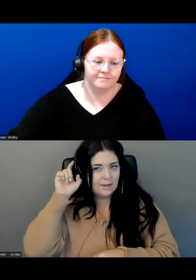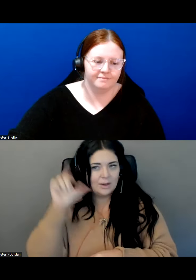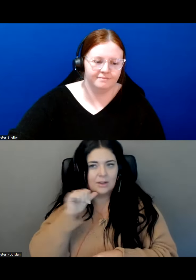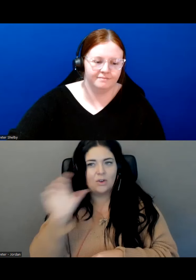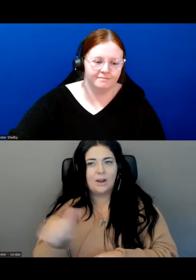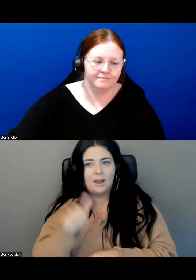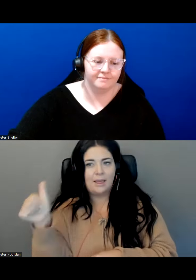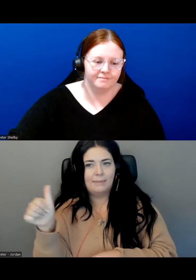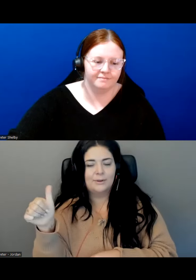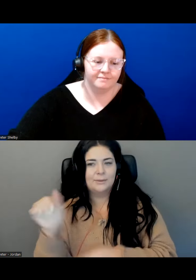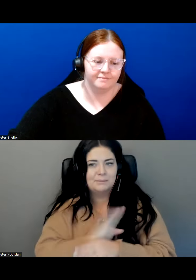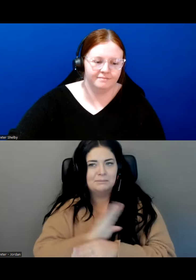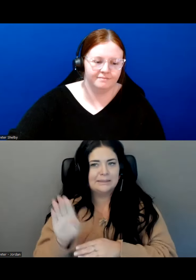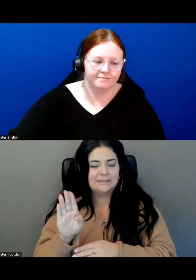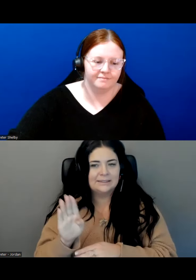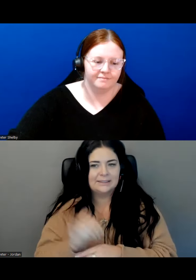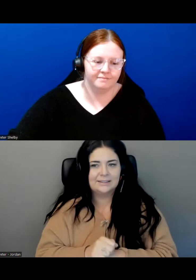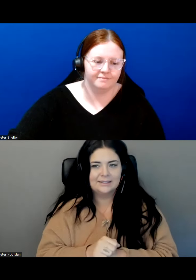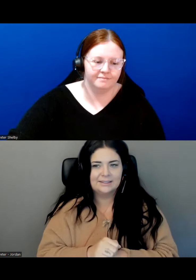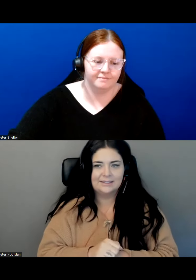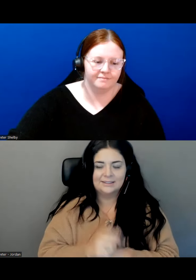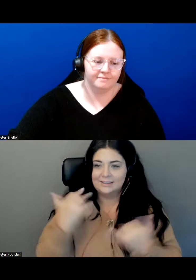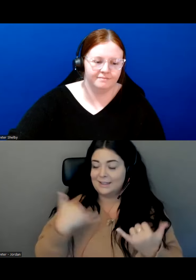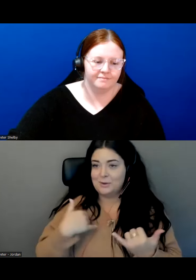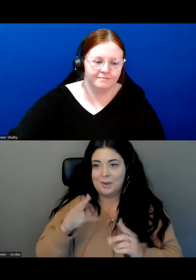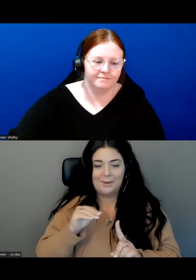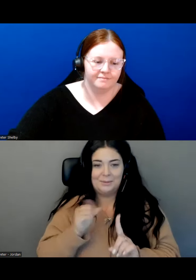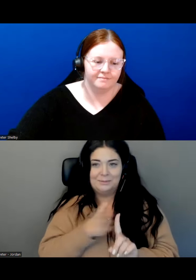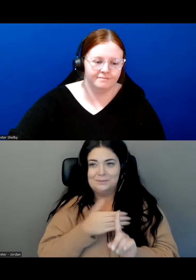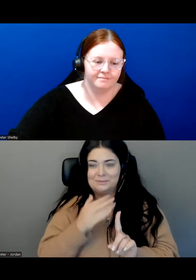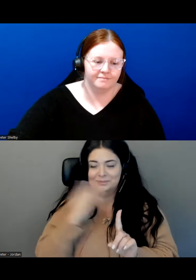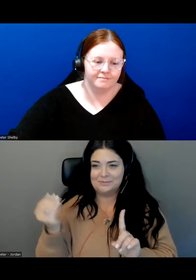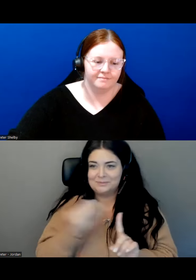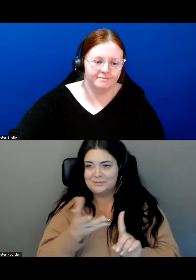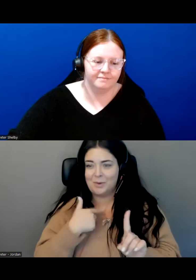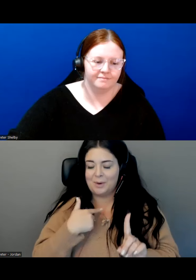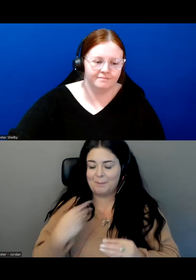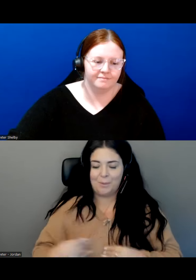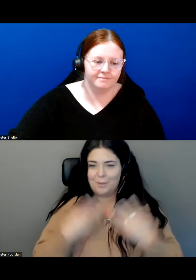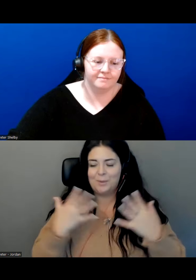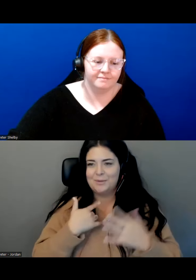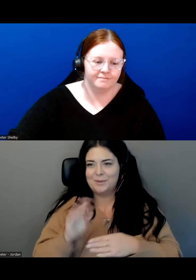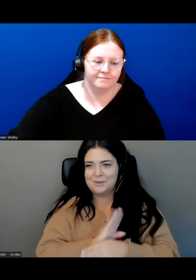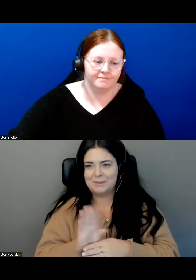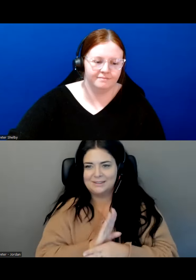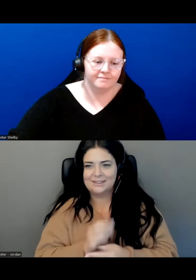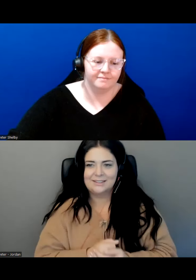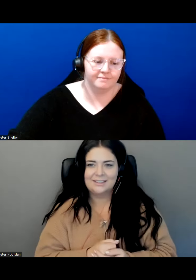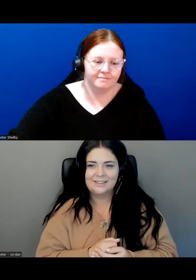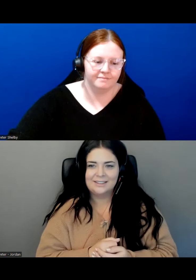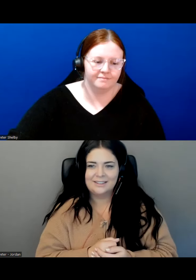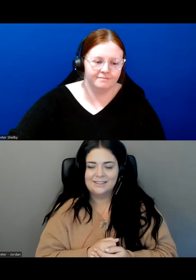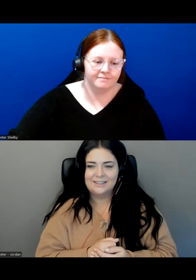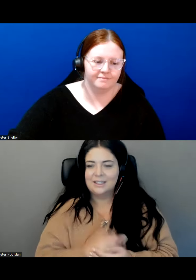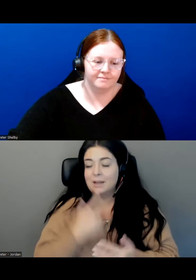is your time to shine. Our elevator pitch. Your elevator pitch is right. Yeah, I think I mean, there are a lot of great